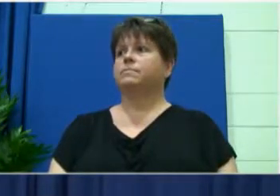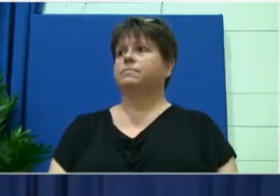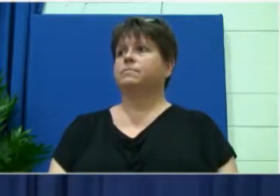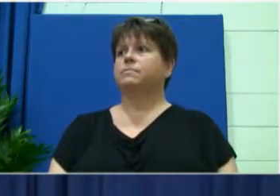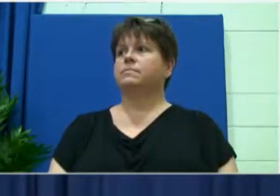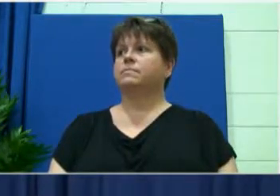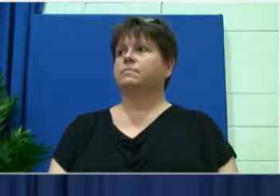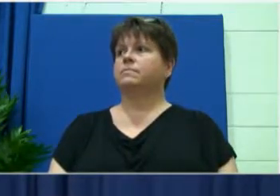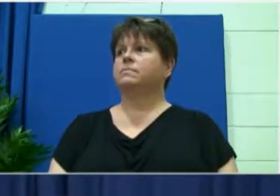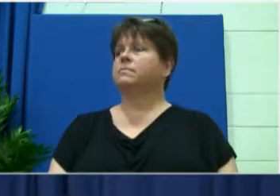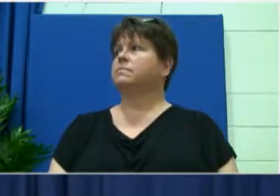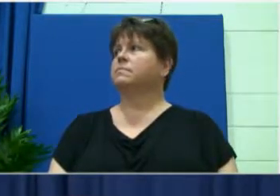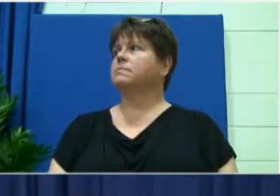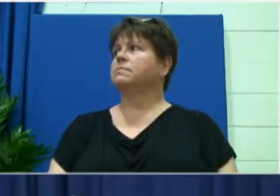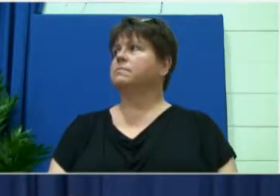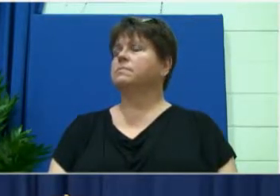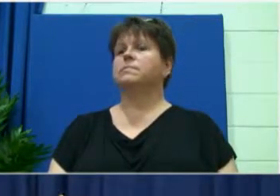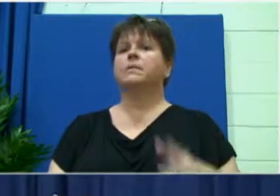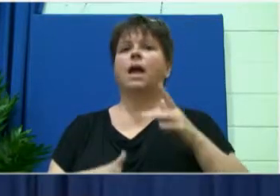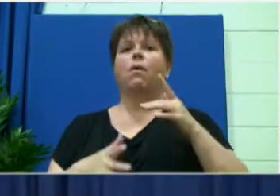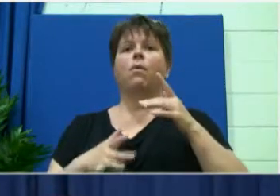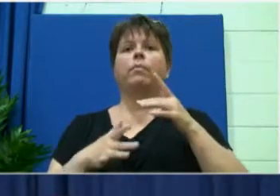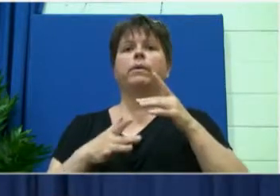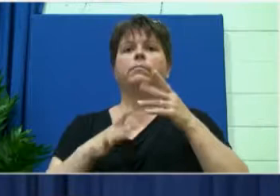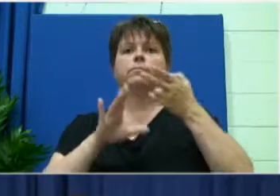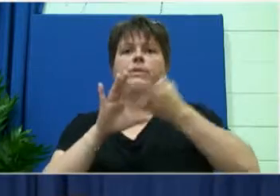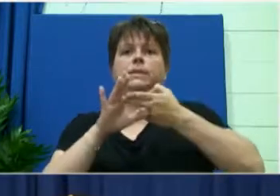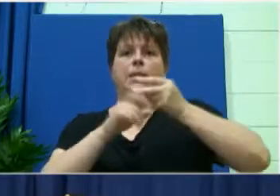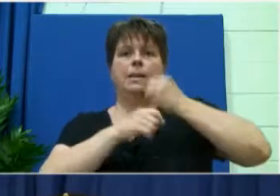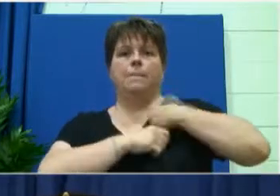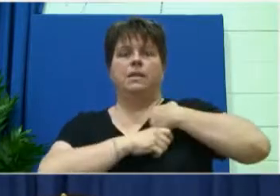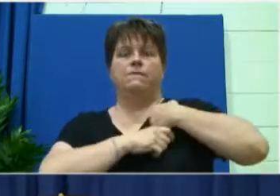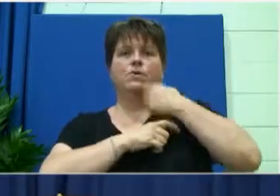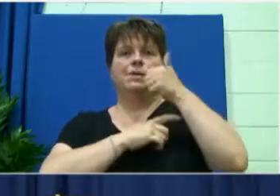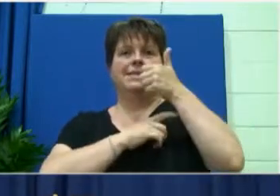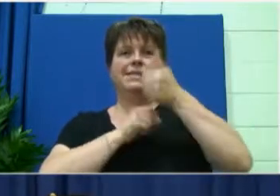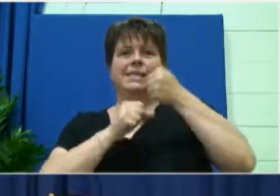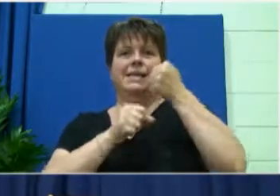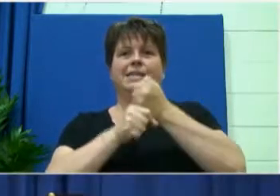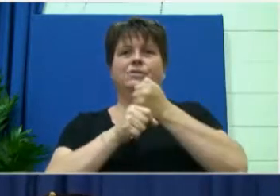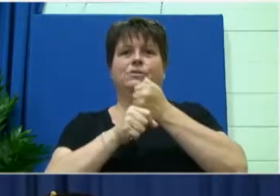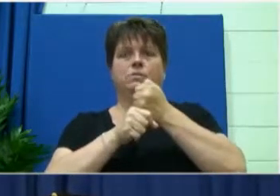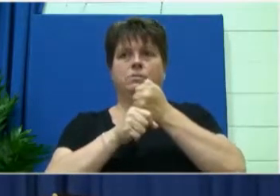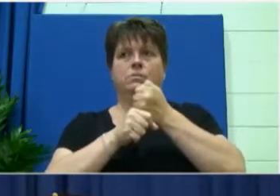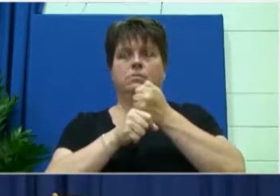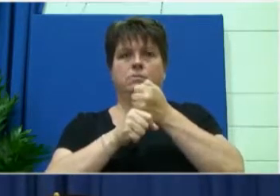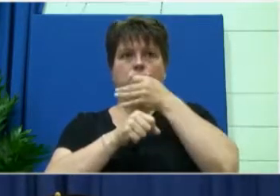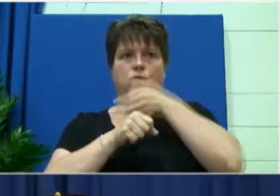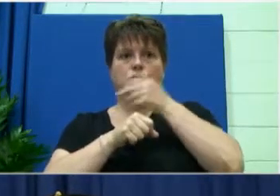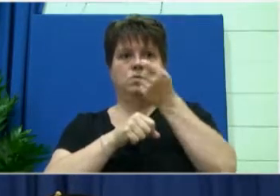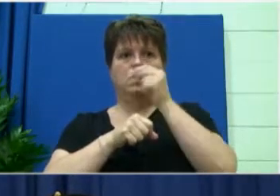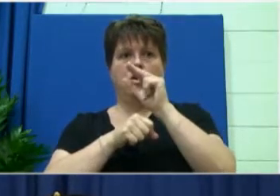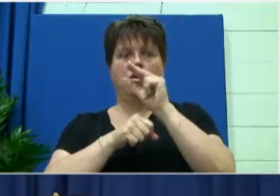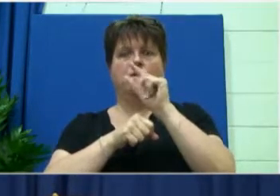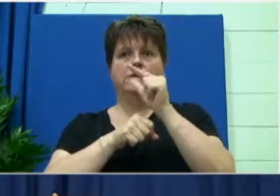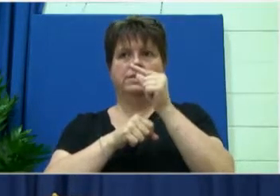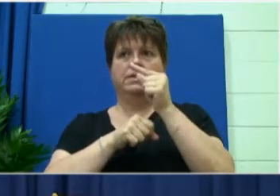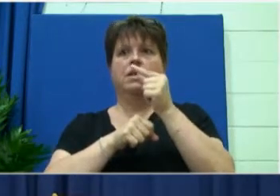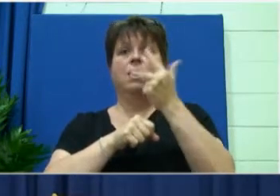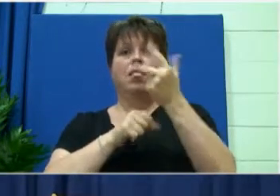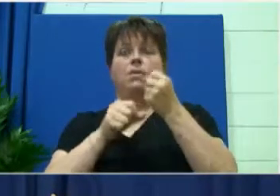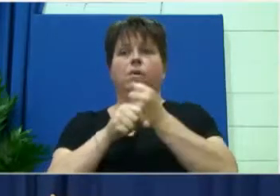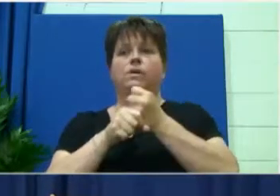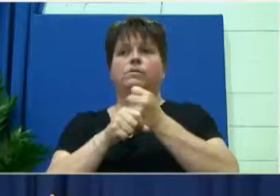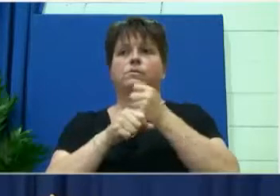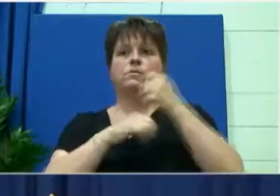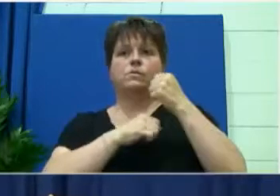Zachary will have been in the military for 10 years this August. Of that time, 3 years were spent in the Army National